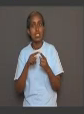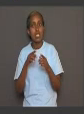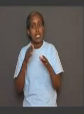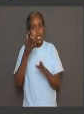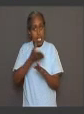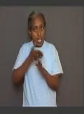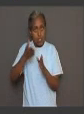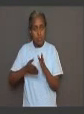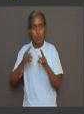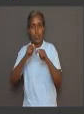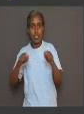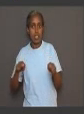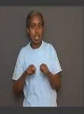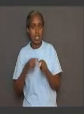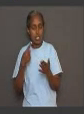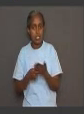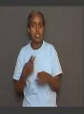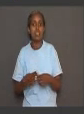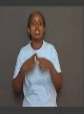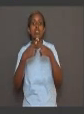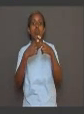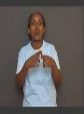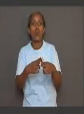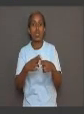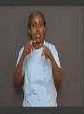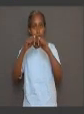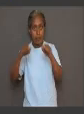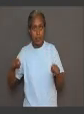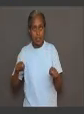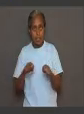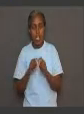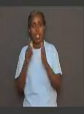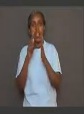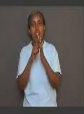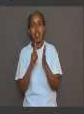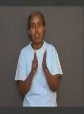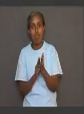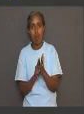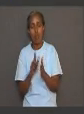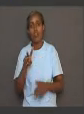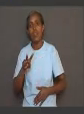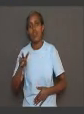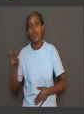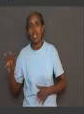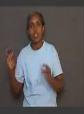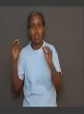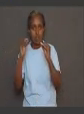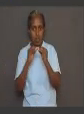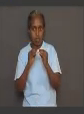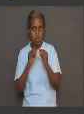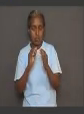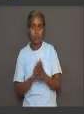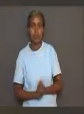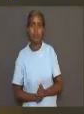triangle, this is called the triangle law of vector addition.